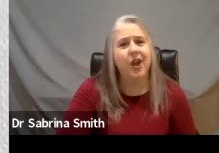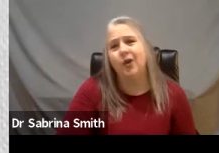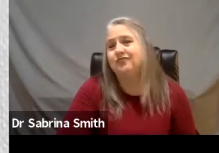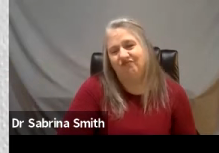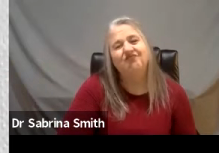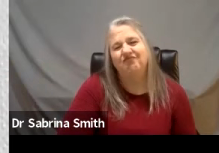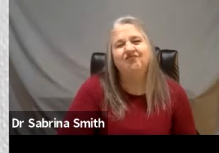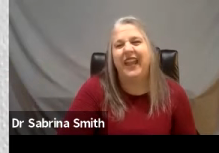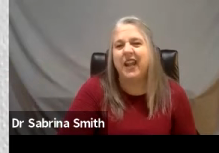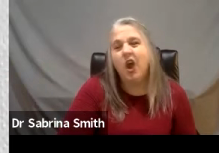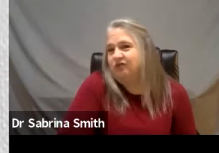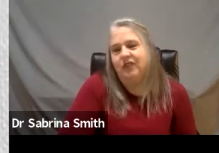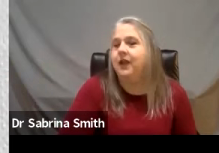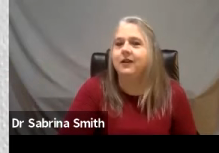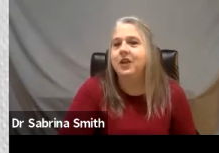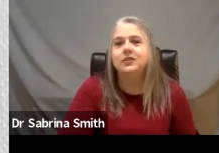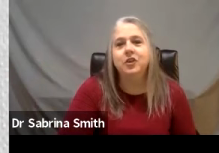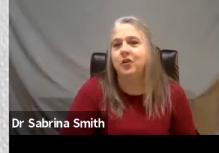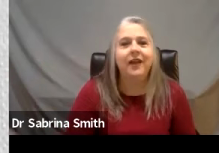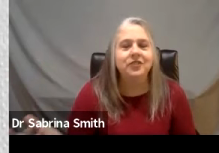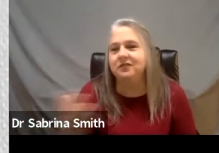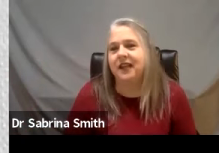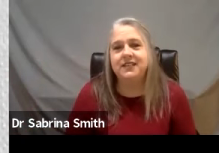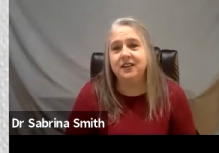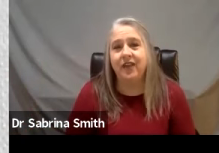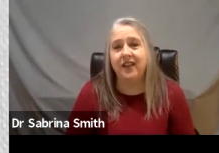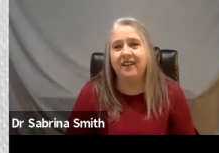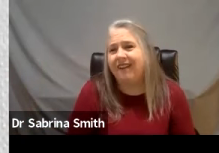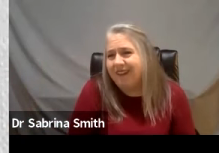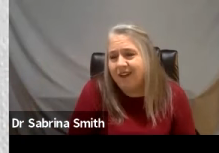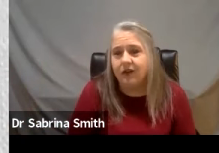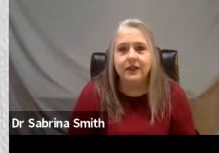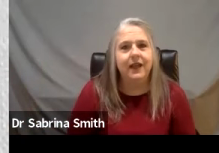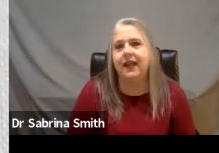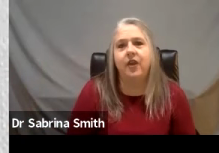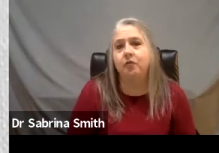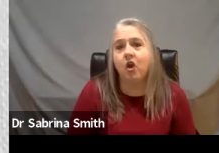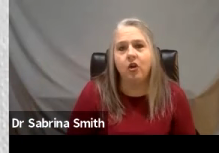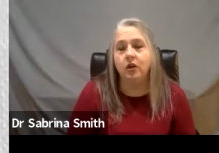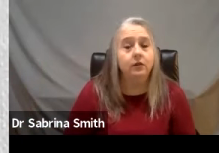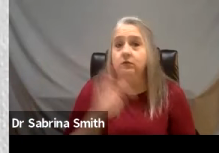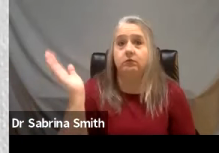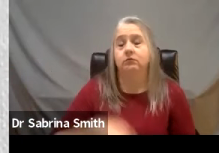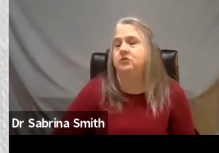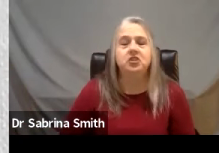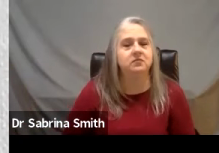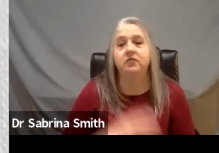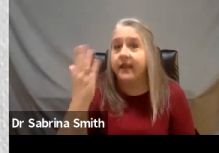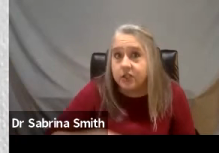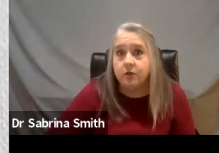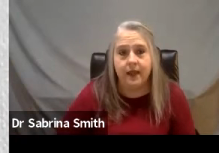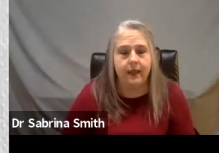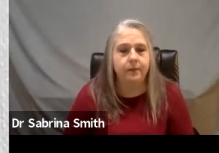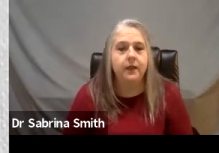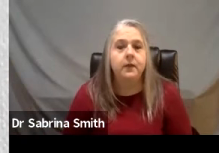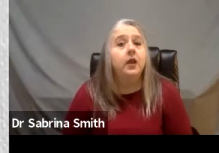they know. They know. So you don't have to like identify it and go, huh? Or I got that wrong, or You just fake